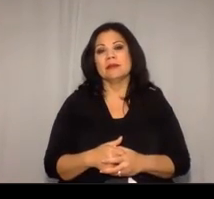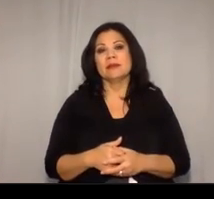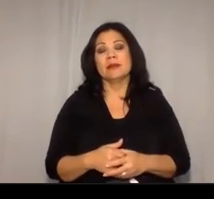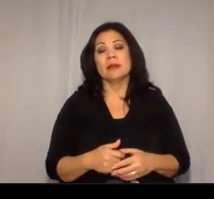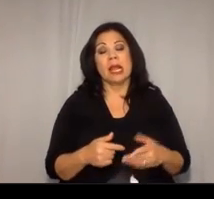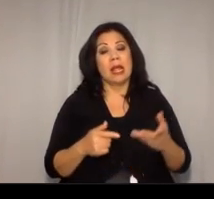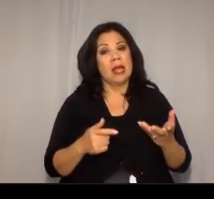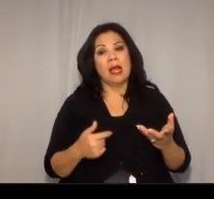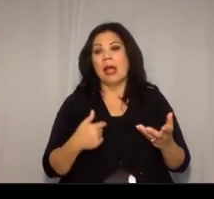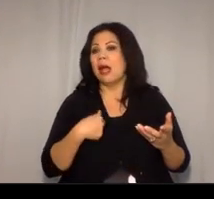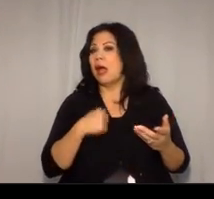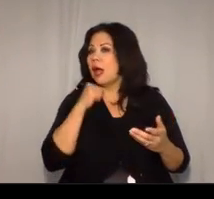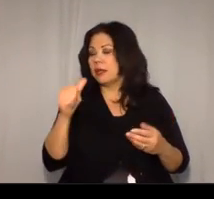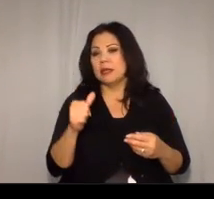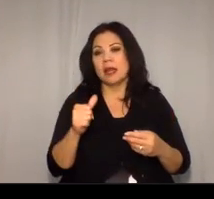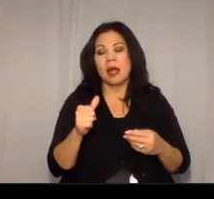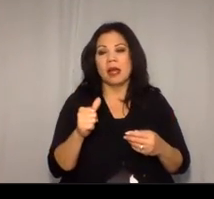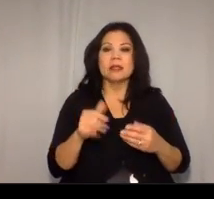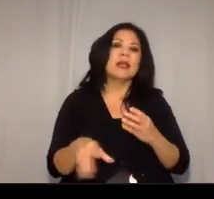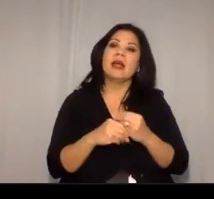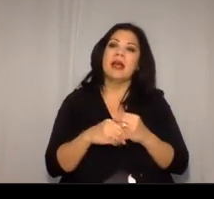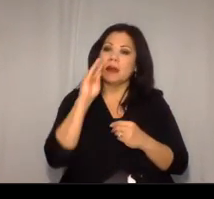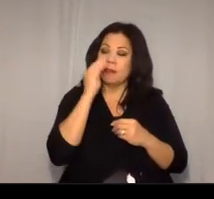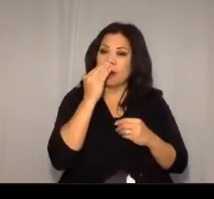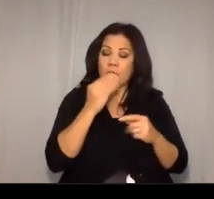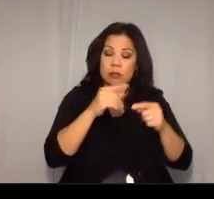all the way around, guys. I just have the flowers in the front.